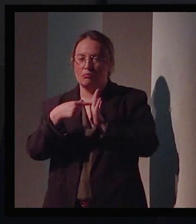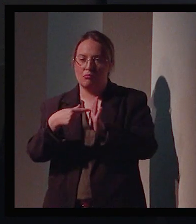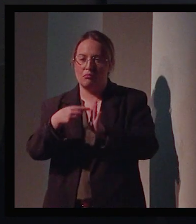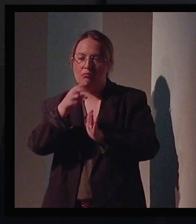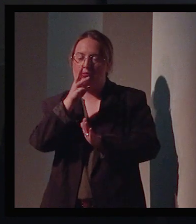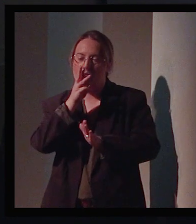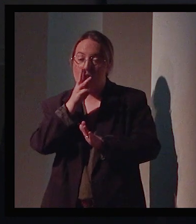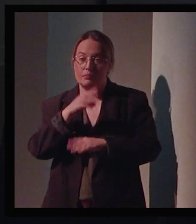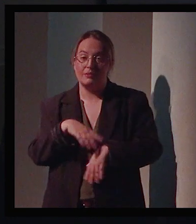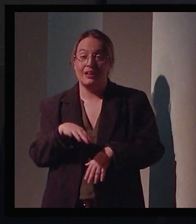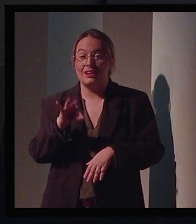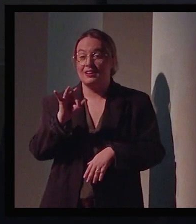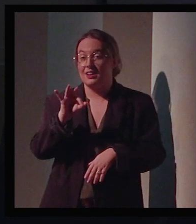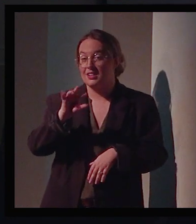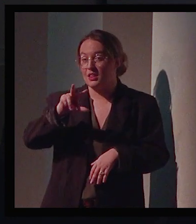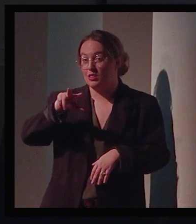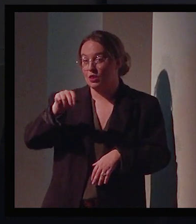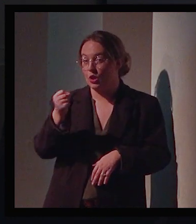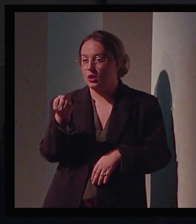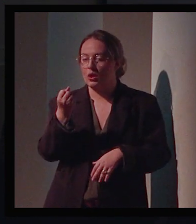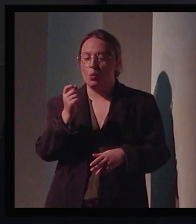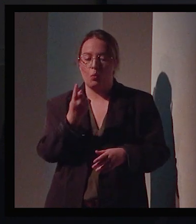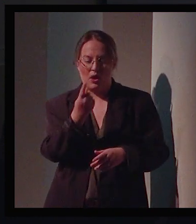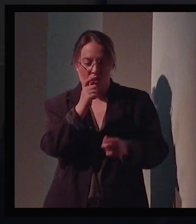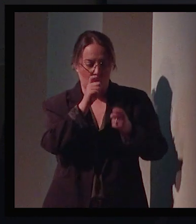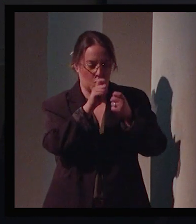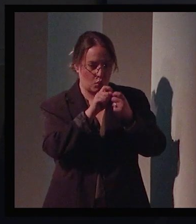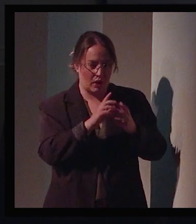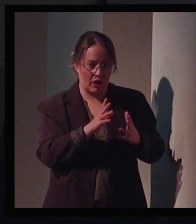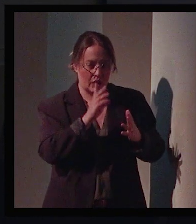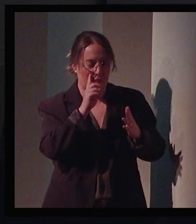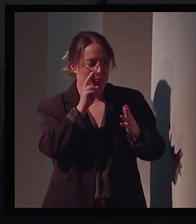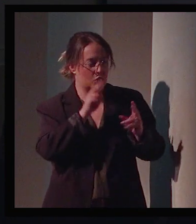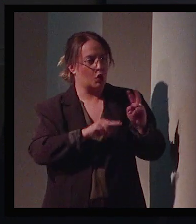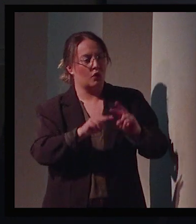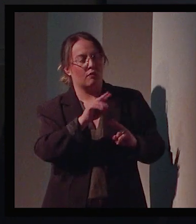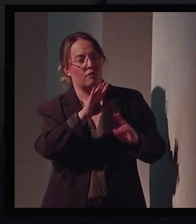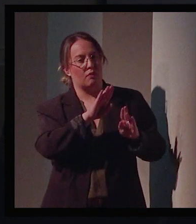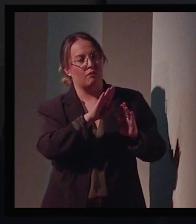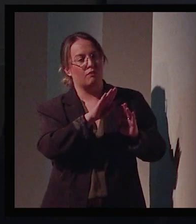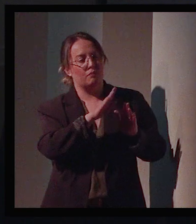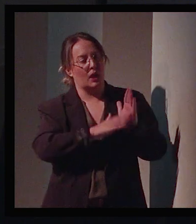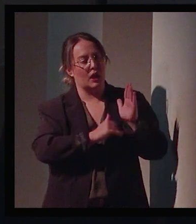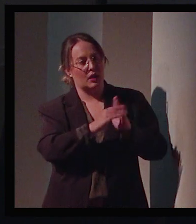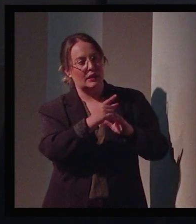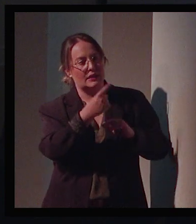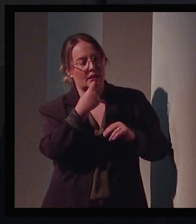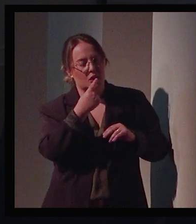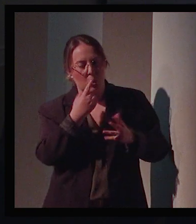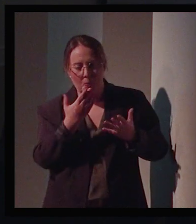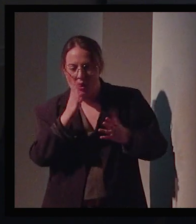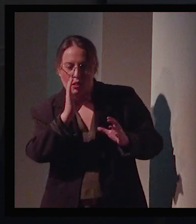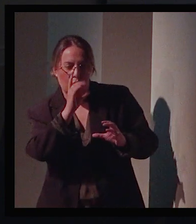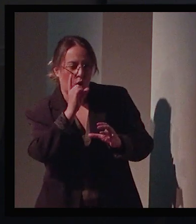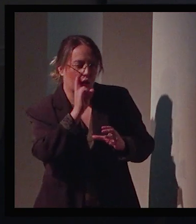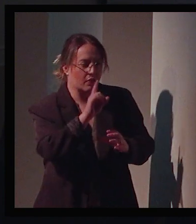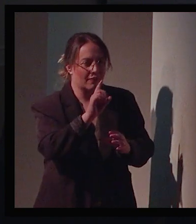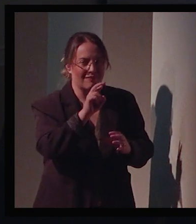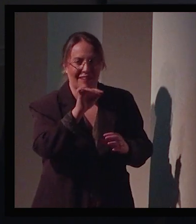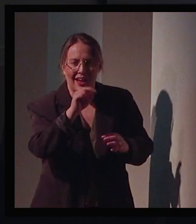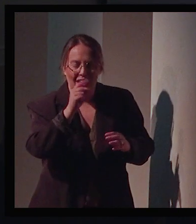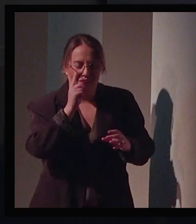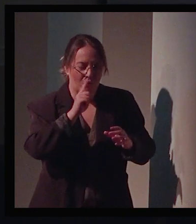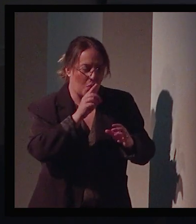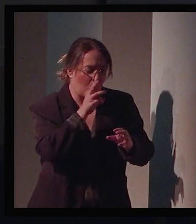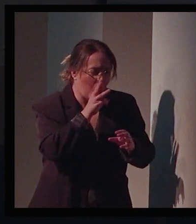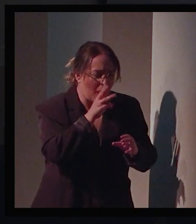critic observed of a painting very similar to this one, quote, "You may look in vain for a drop of water in this petrified